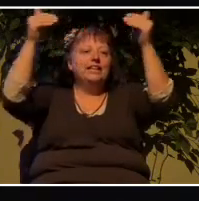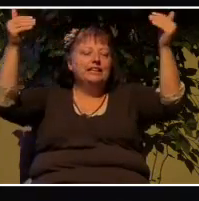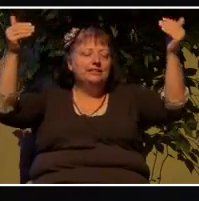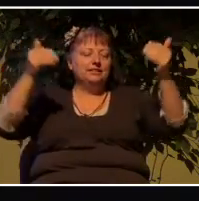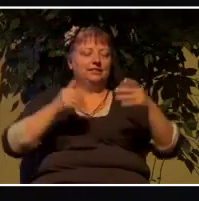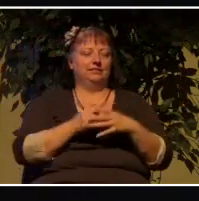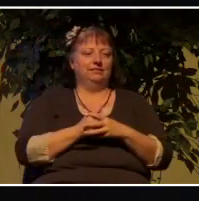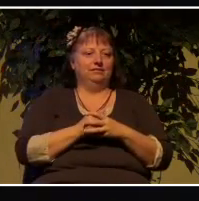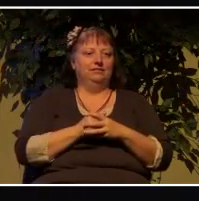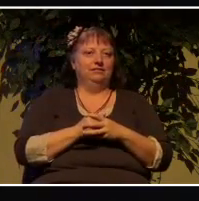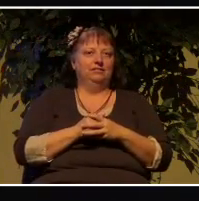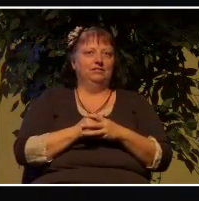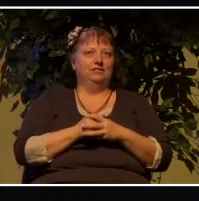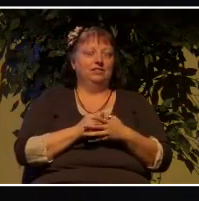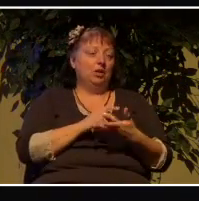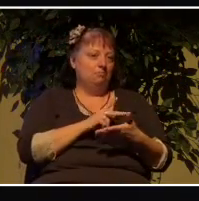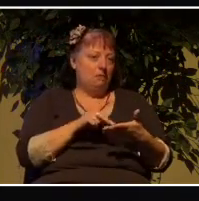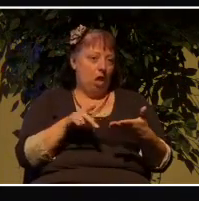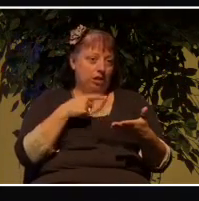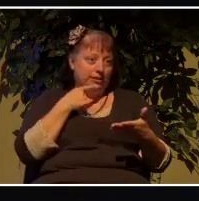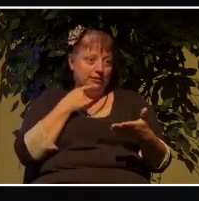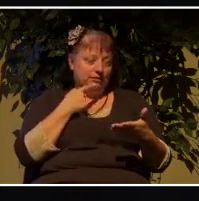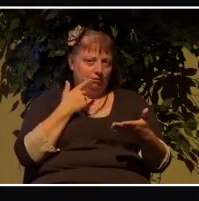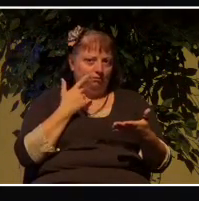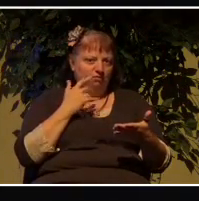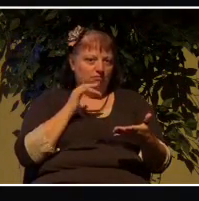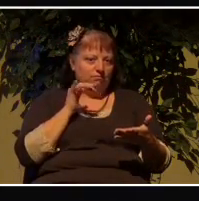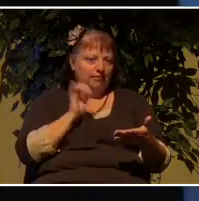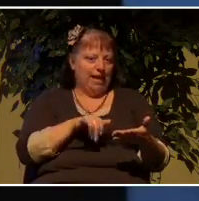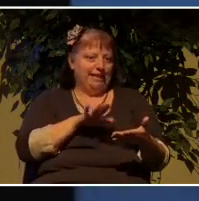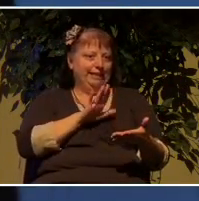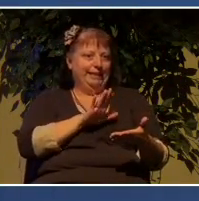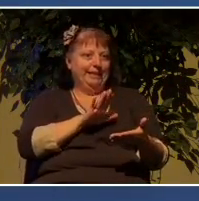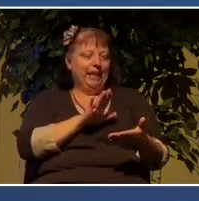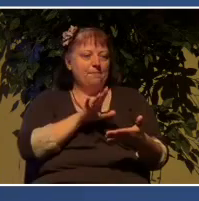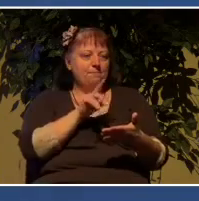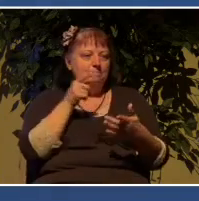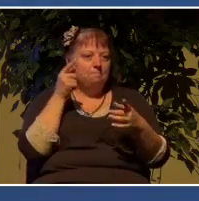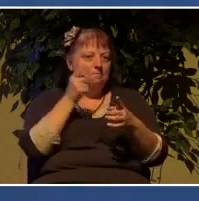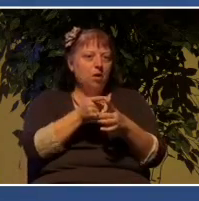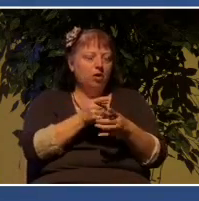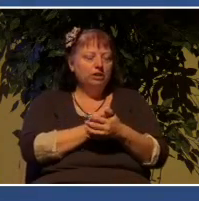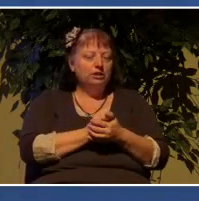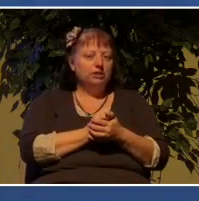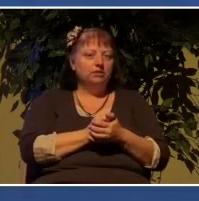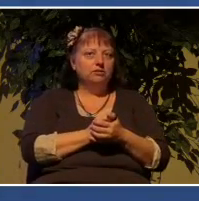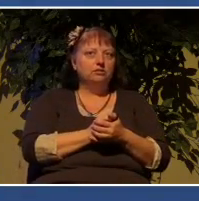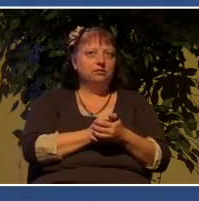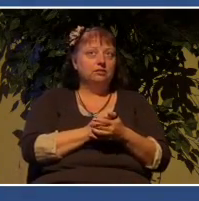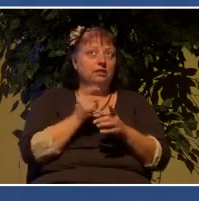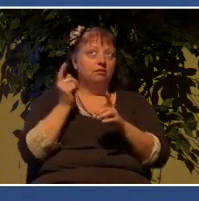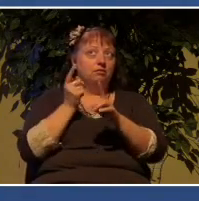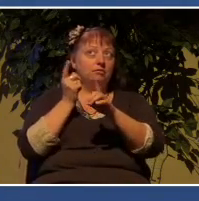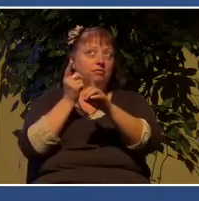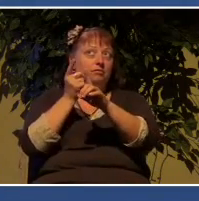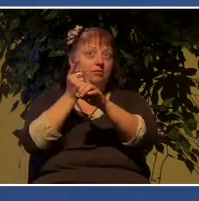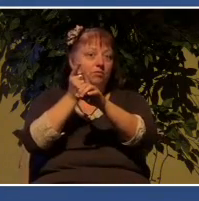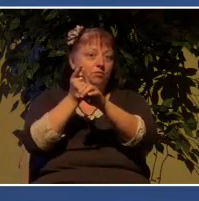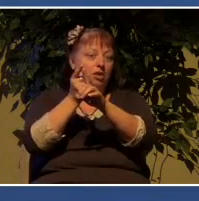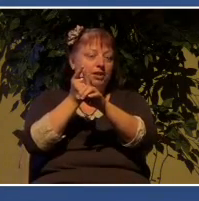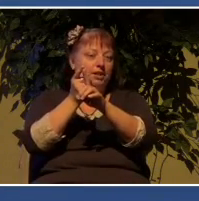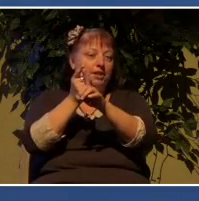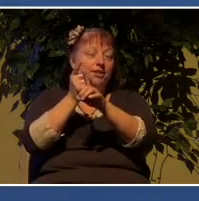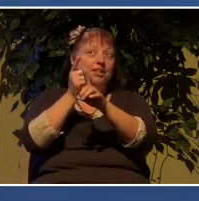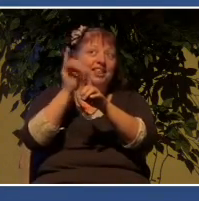Now, here's what Paul says. That's his whole point. This is what you're aiming for, he says. This is where God's going. That's where